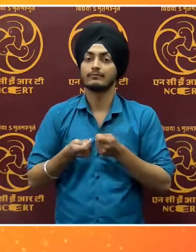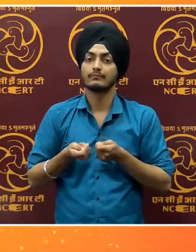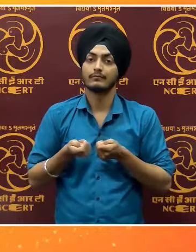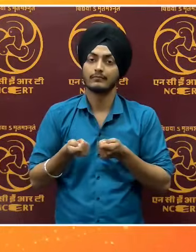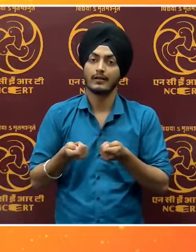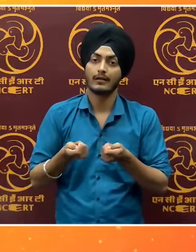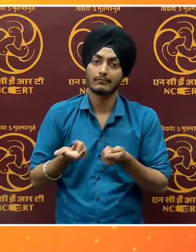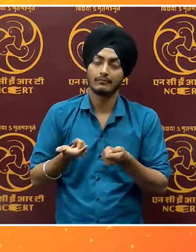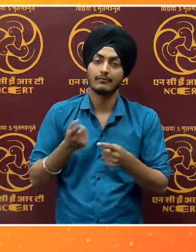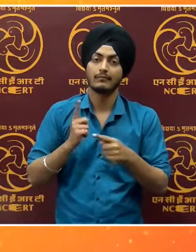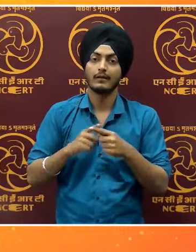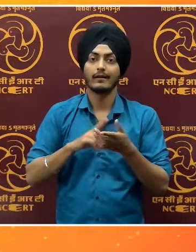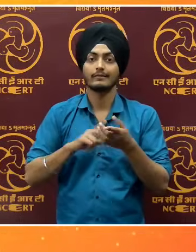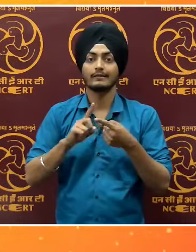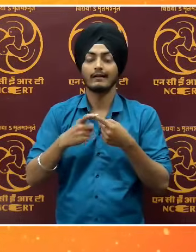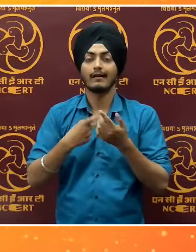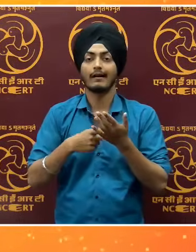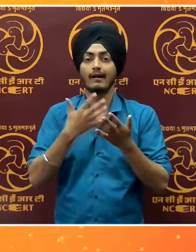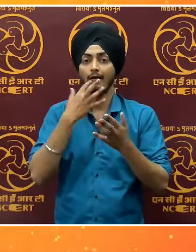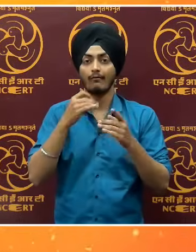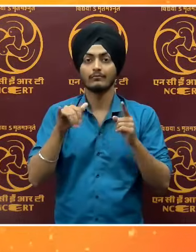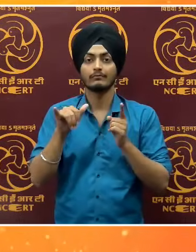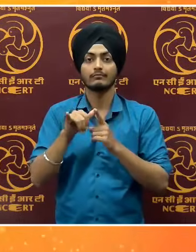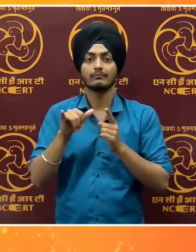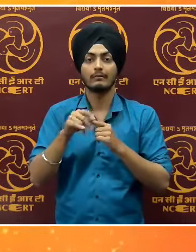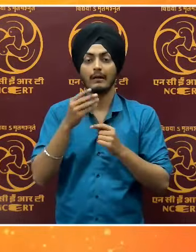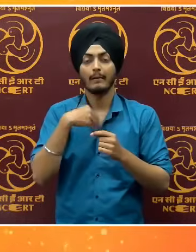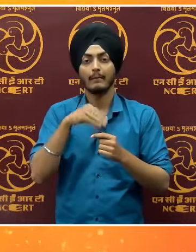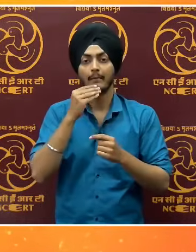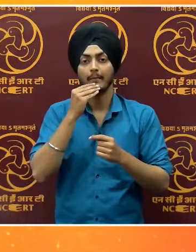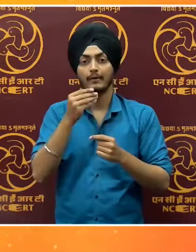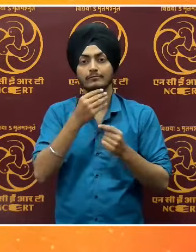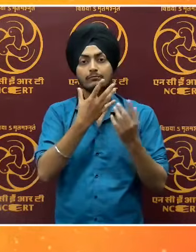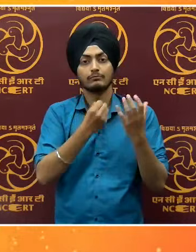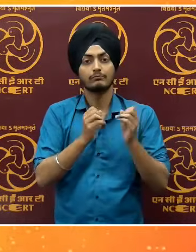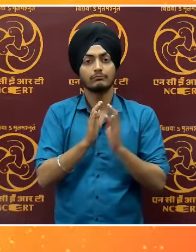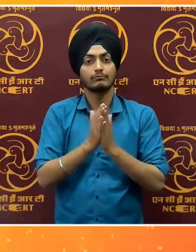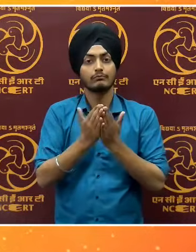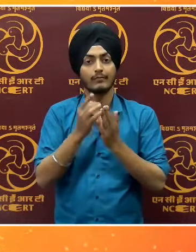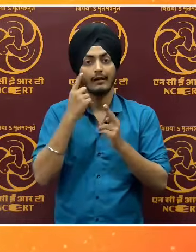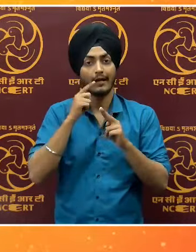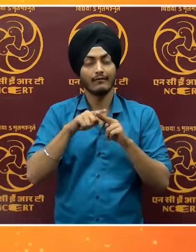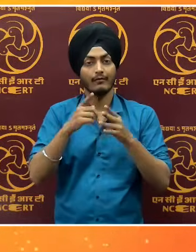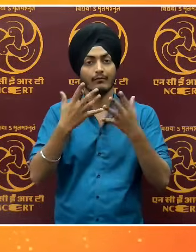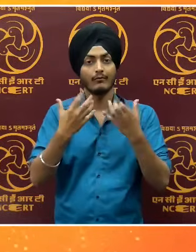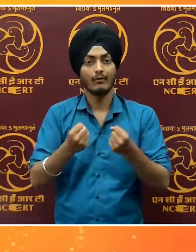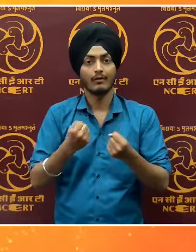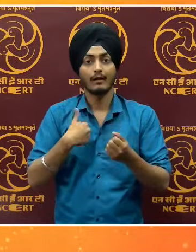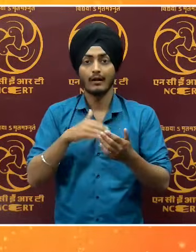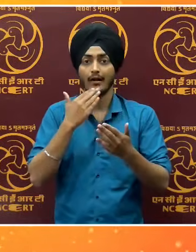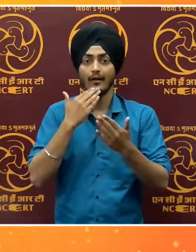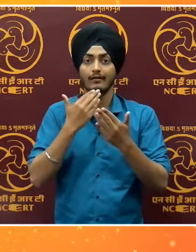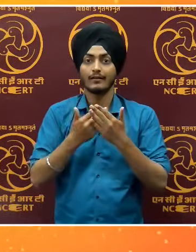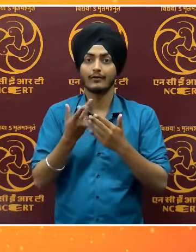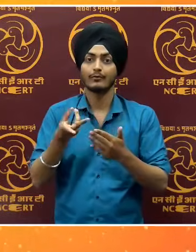of course on our NCERT officials website. So please purchase them if you need them. Thank